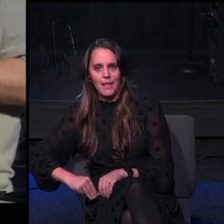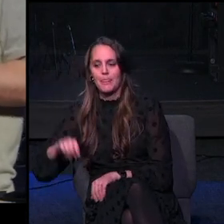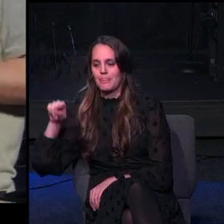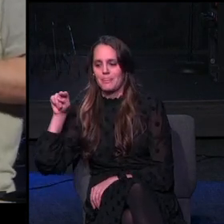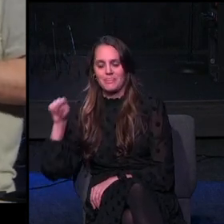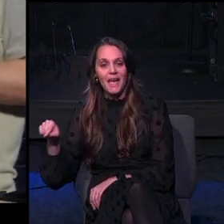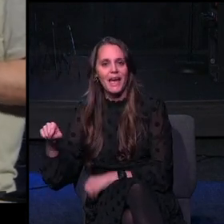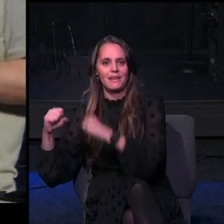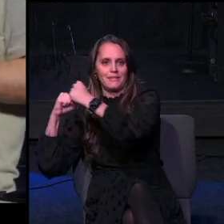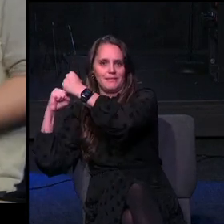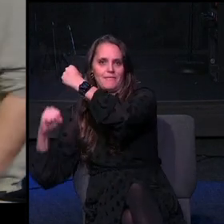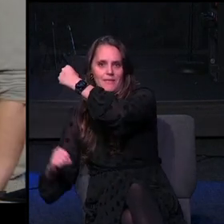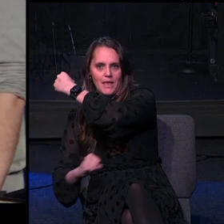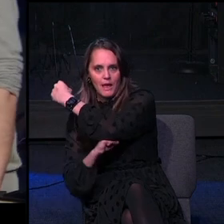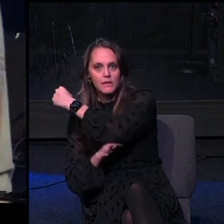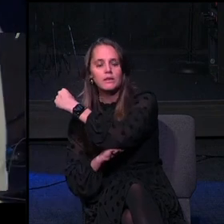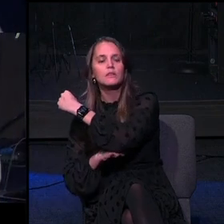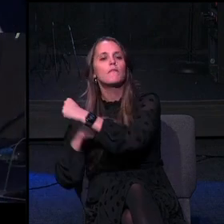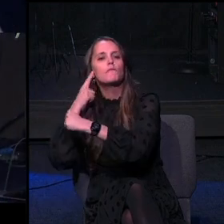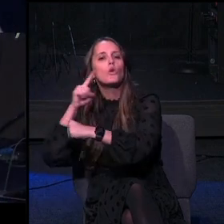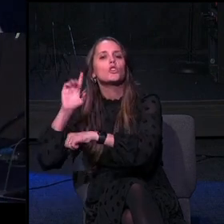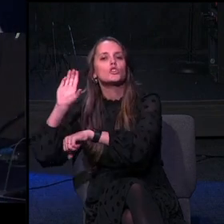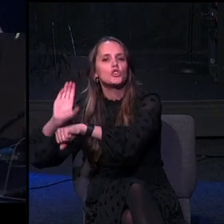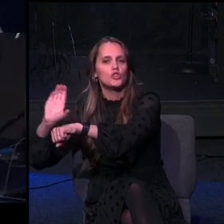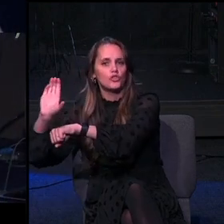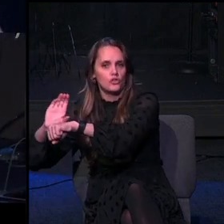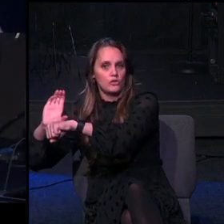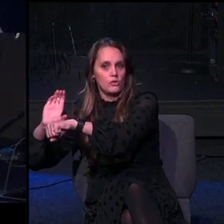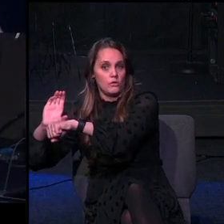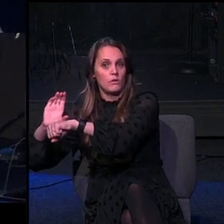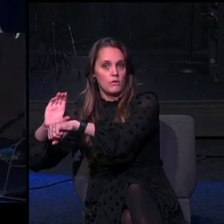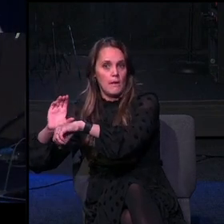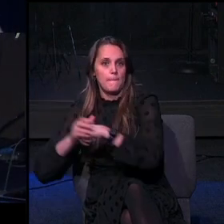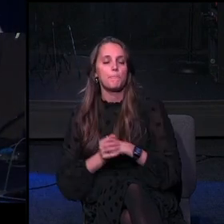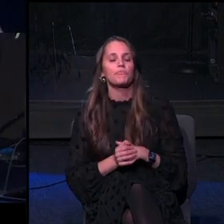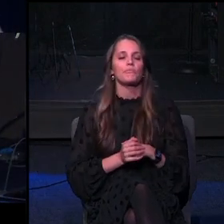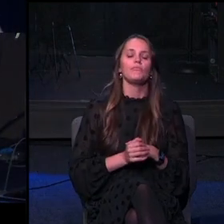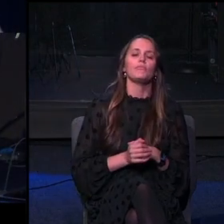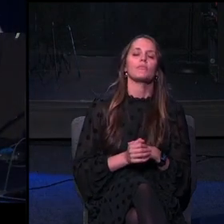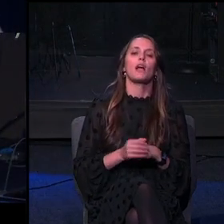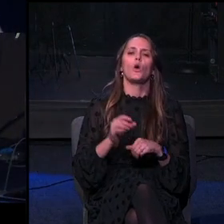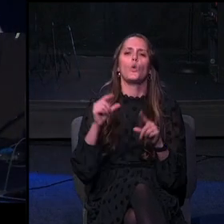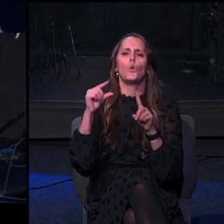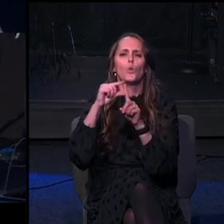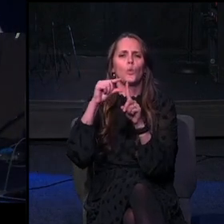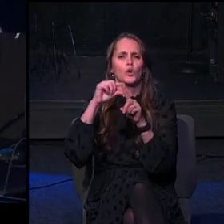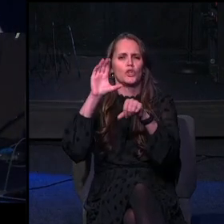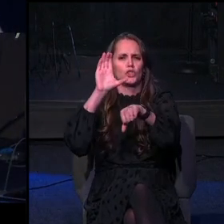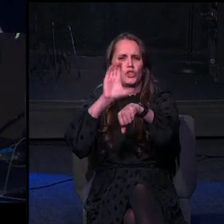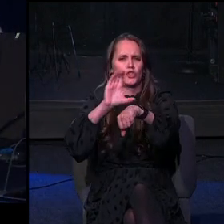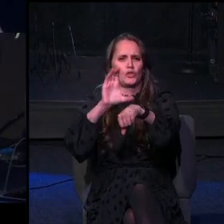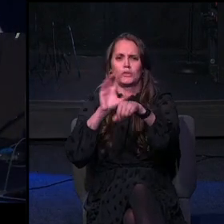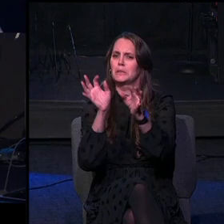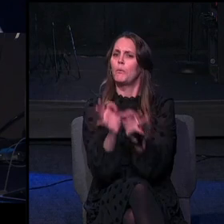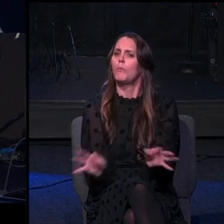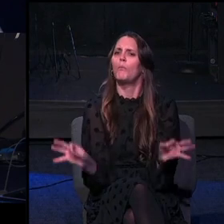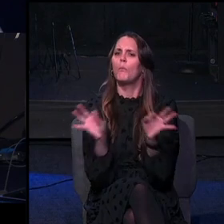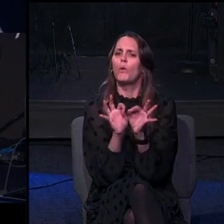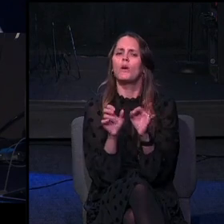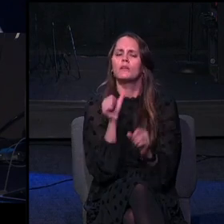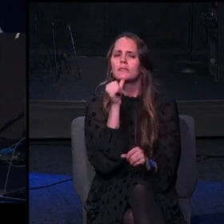the foundation of the church. But then he keeps going on. The word church is significant because it doesn't